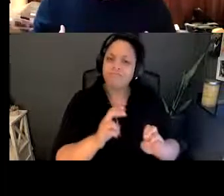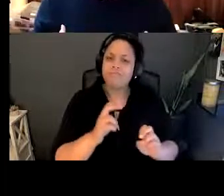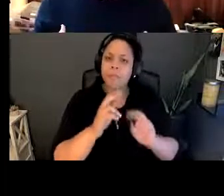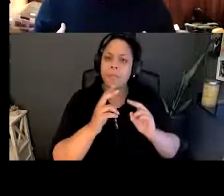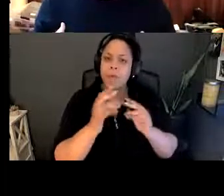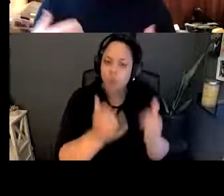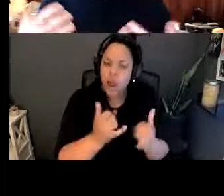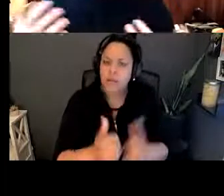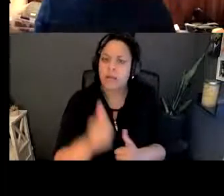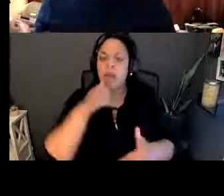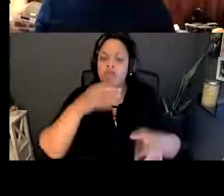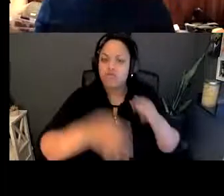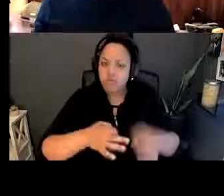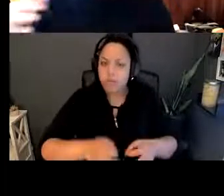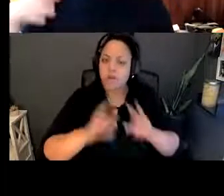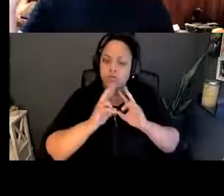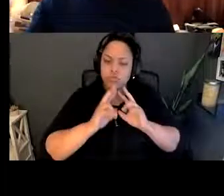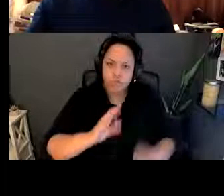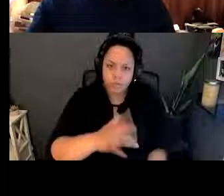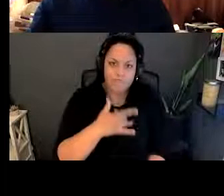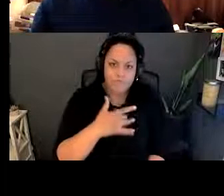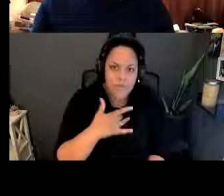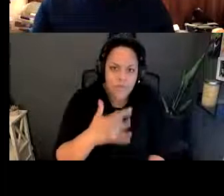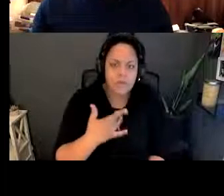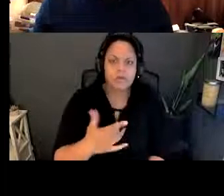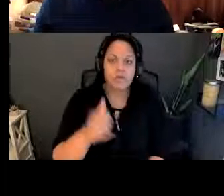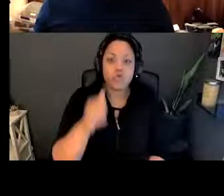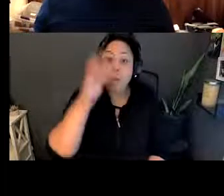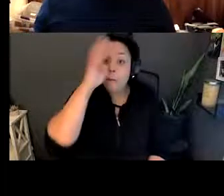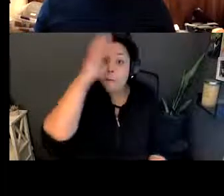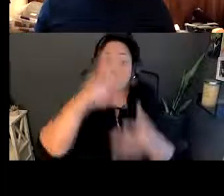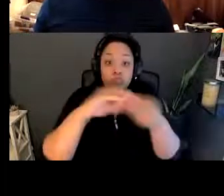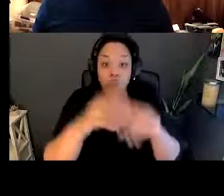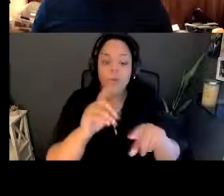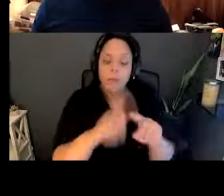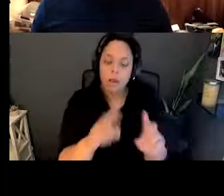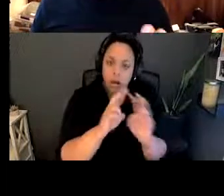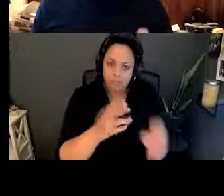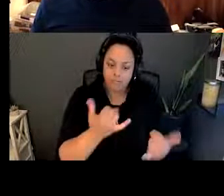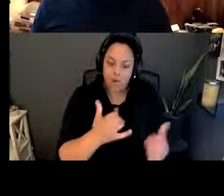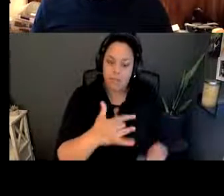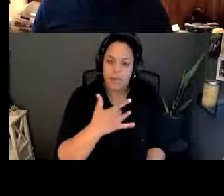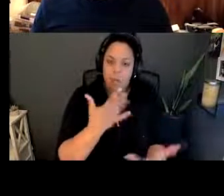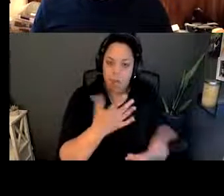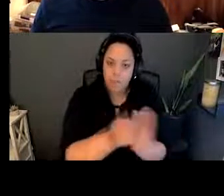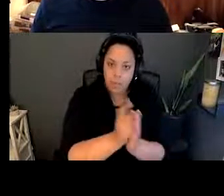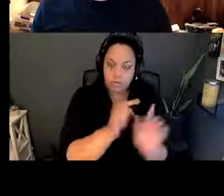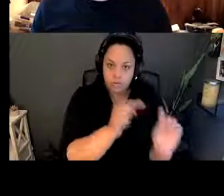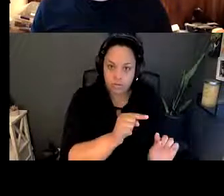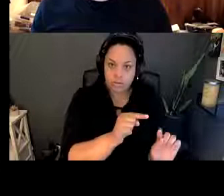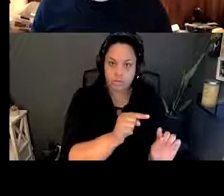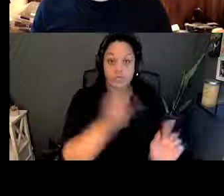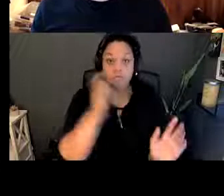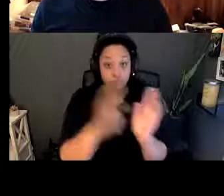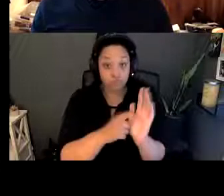notice how you feel, and so forth, by not making up a story about it, and helping them recognize that if you want to appreciate a sunny